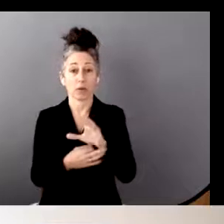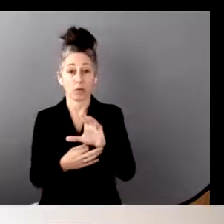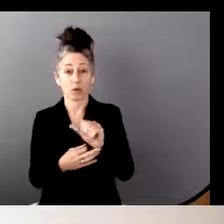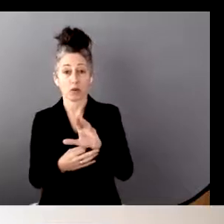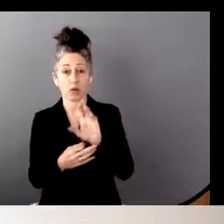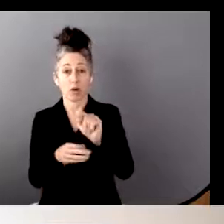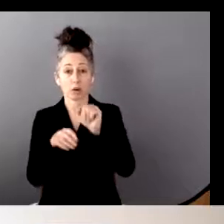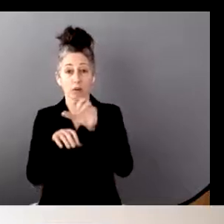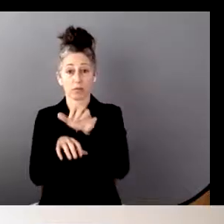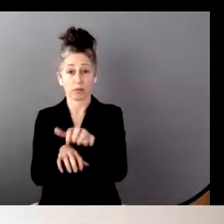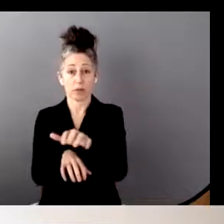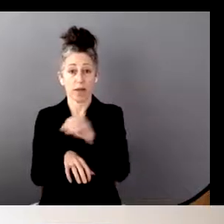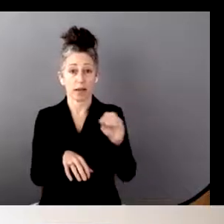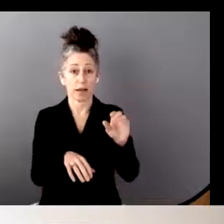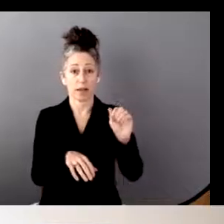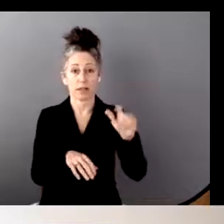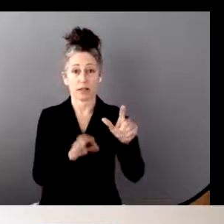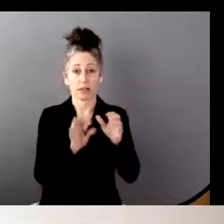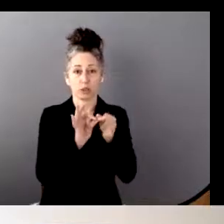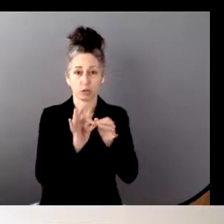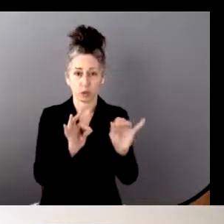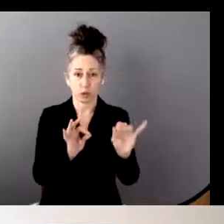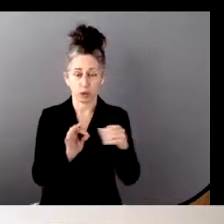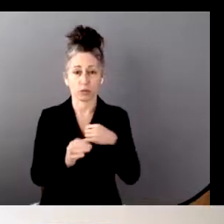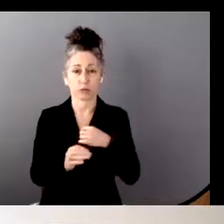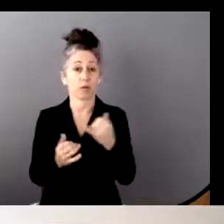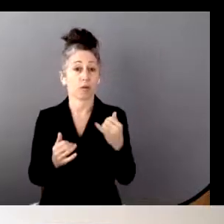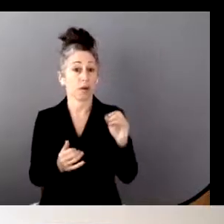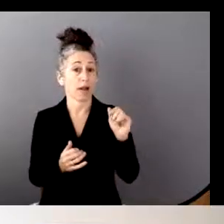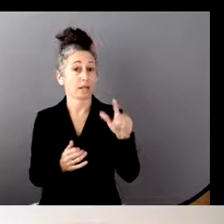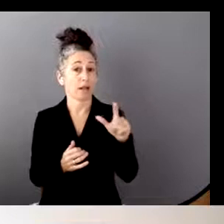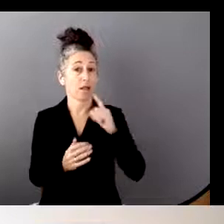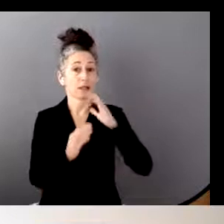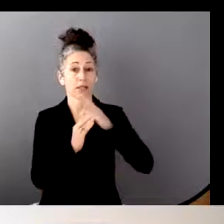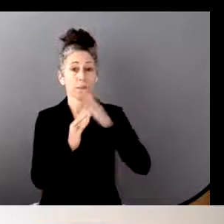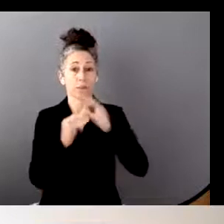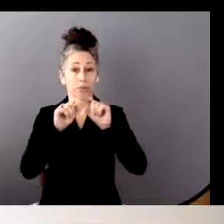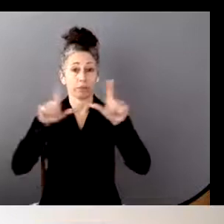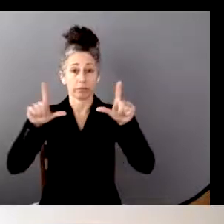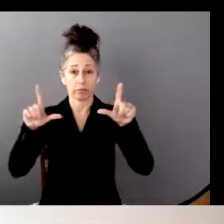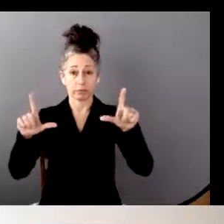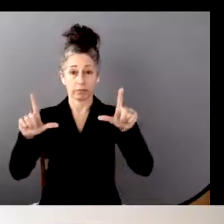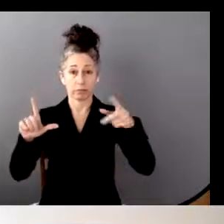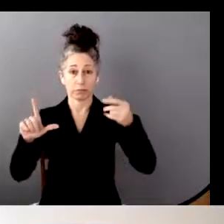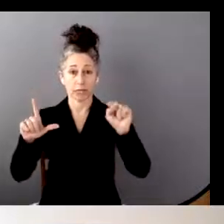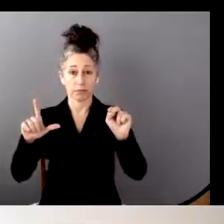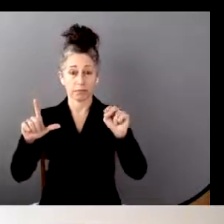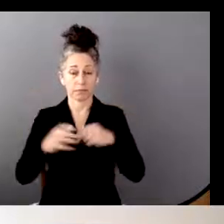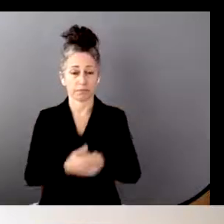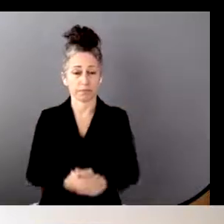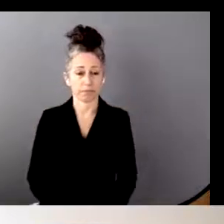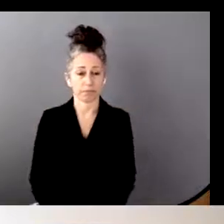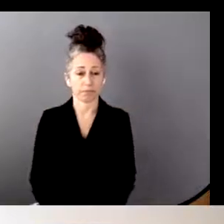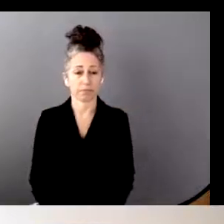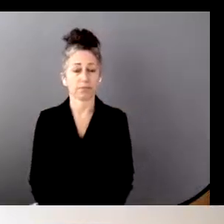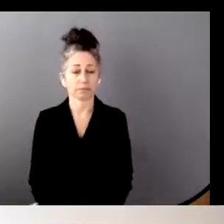our ASL interpreters as well. They've been pinned to the top to be the top video.